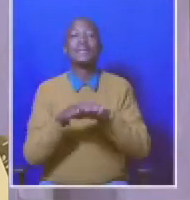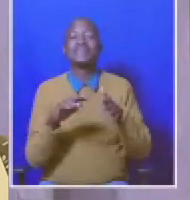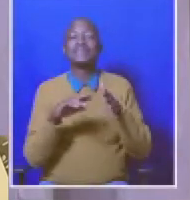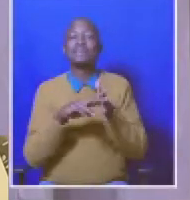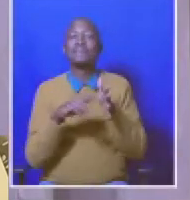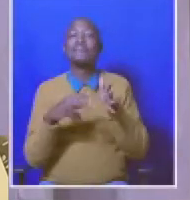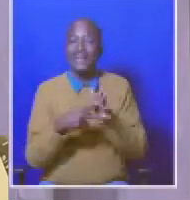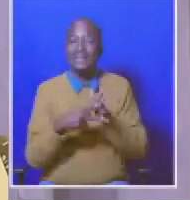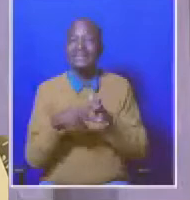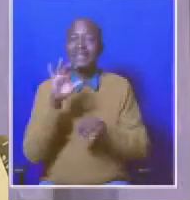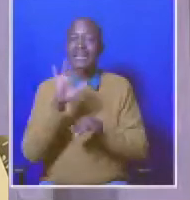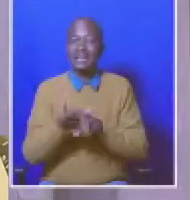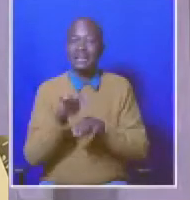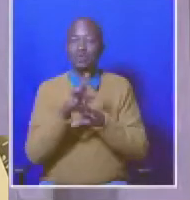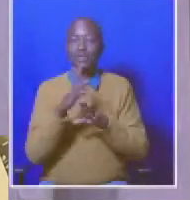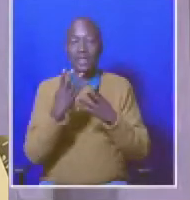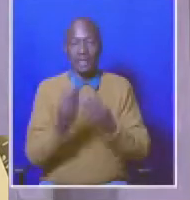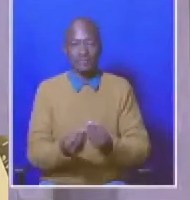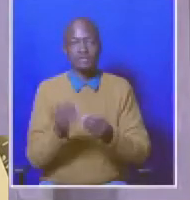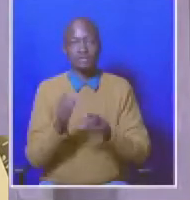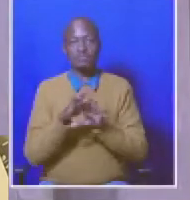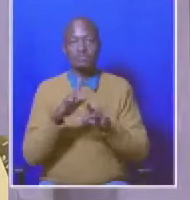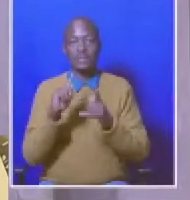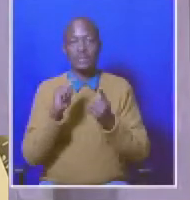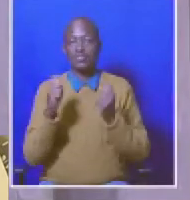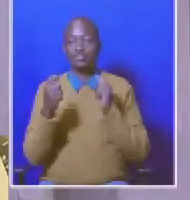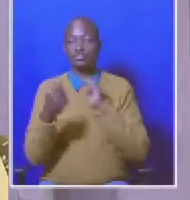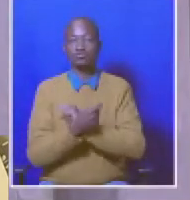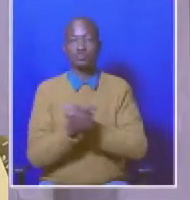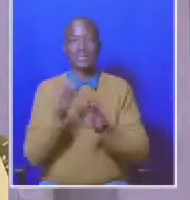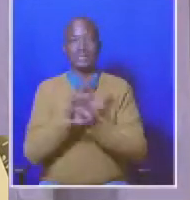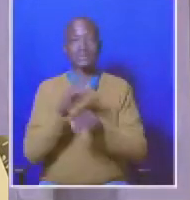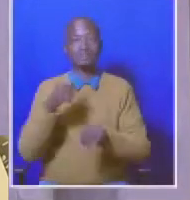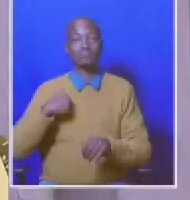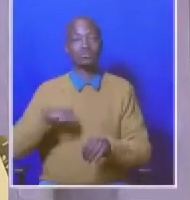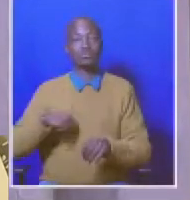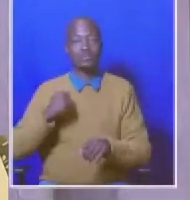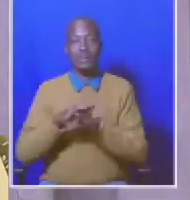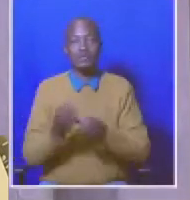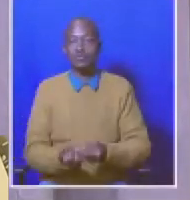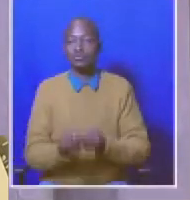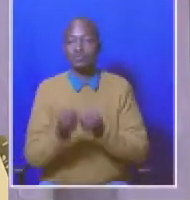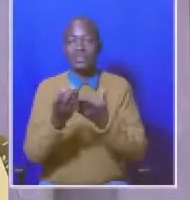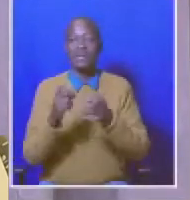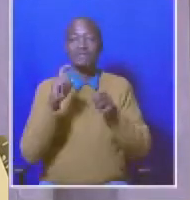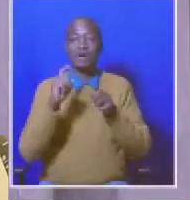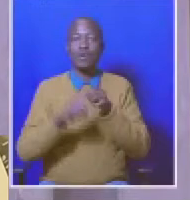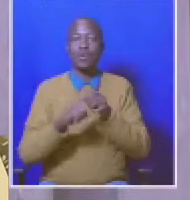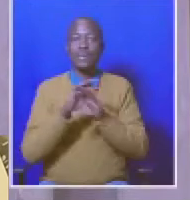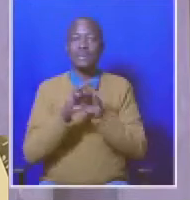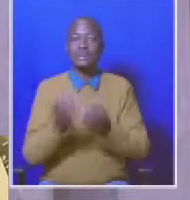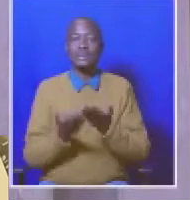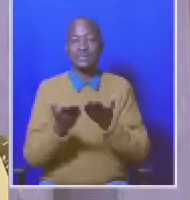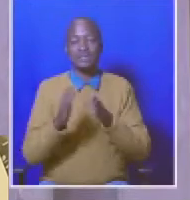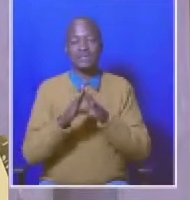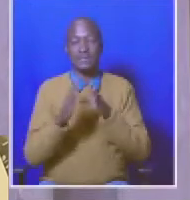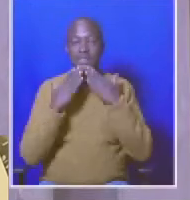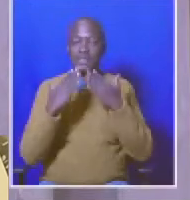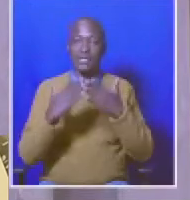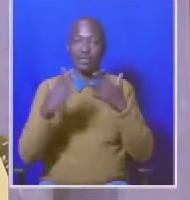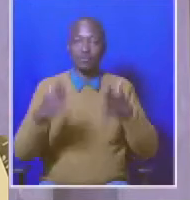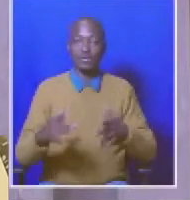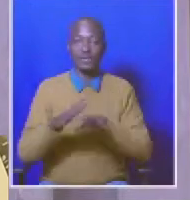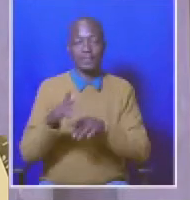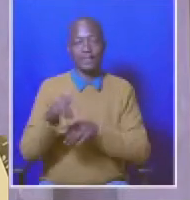going to help turn around municipalities to be able to deliver quality services to our people. Thank you,